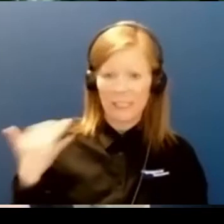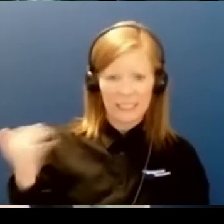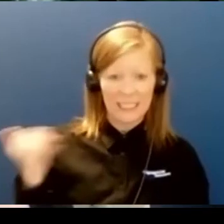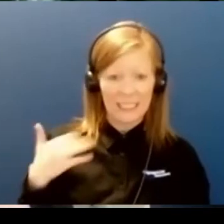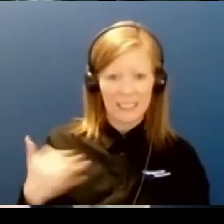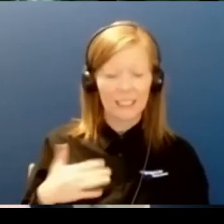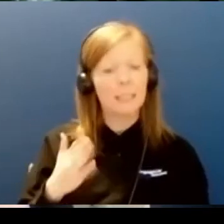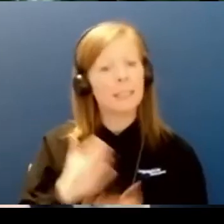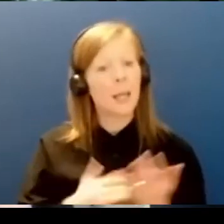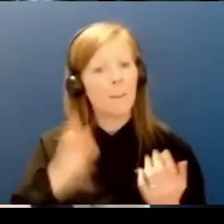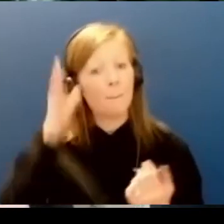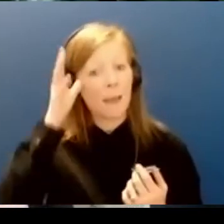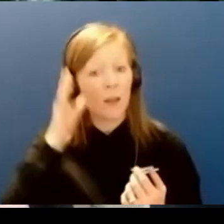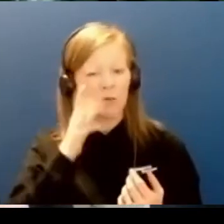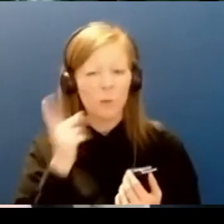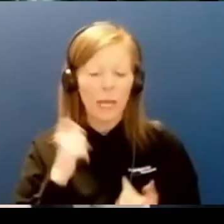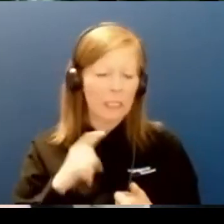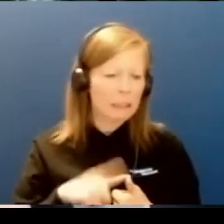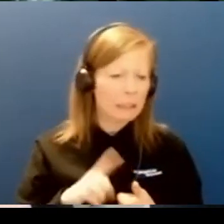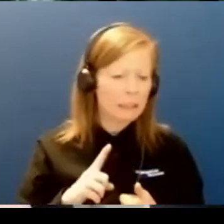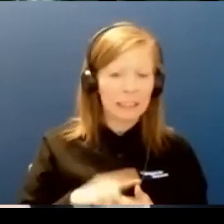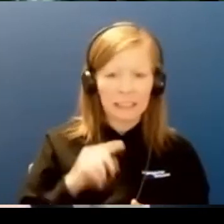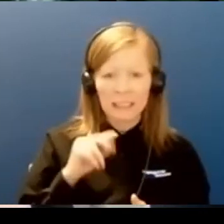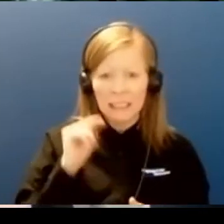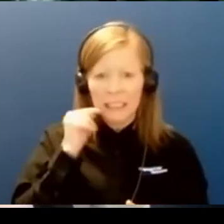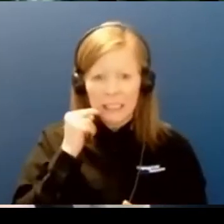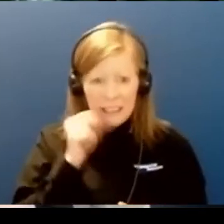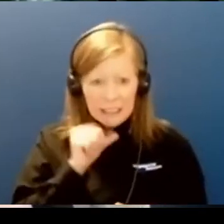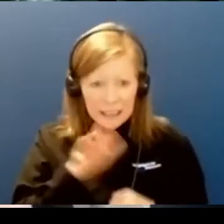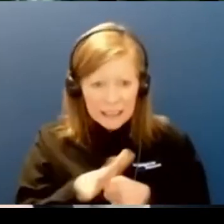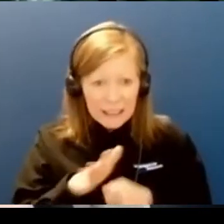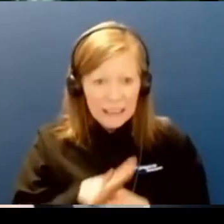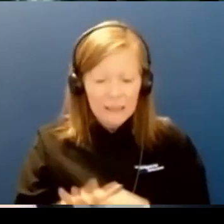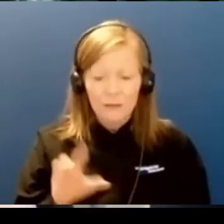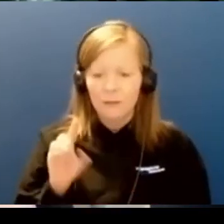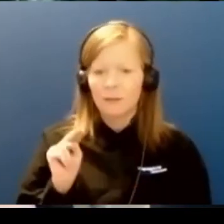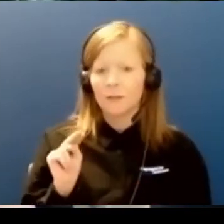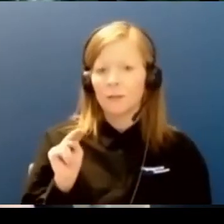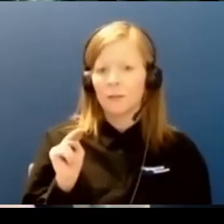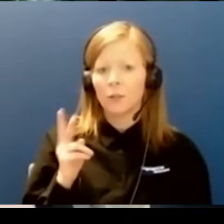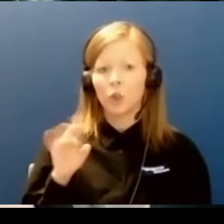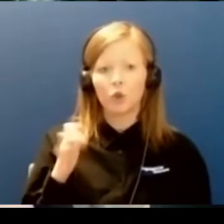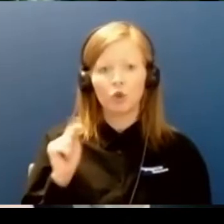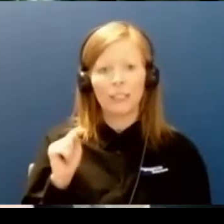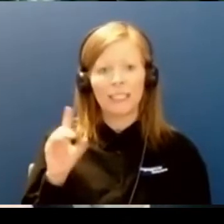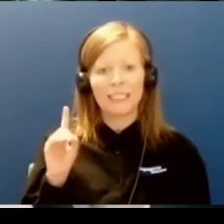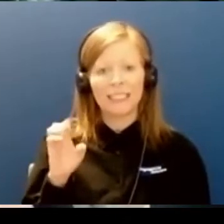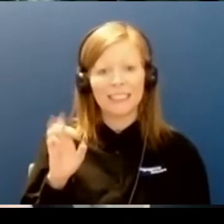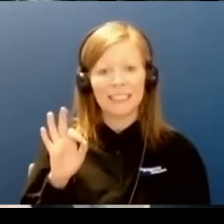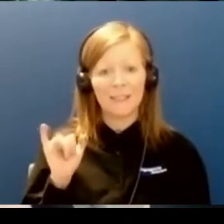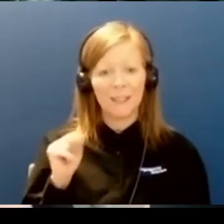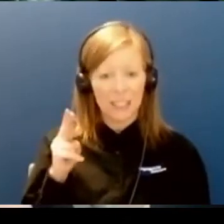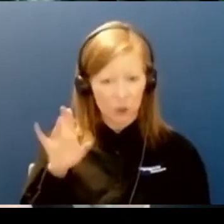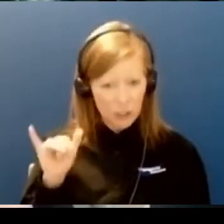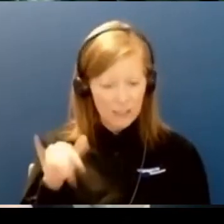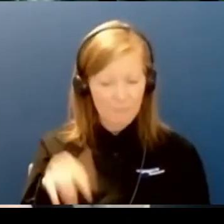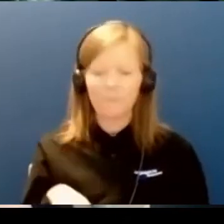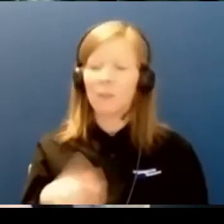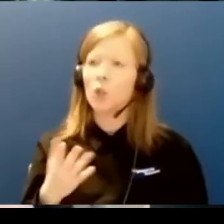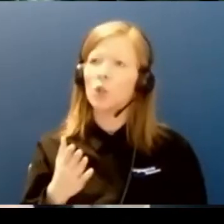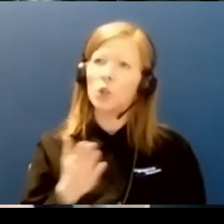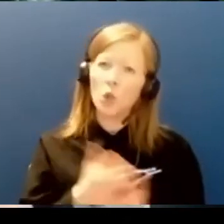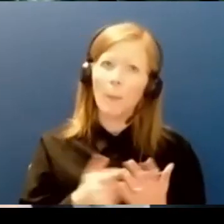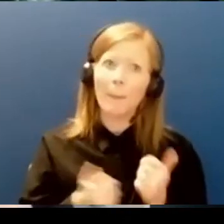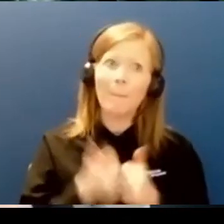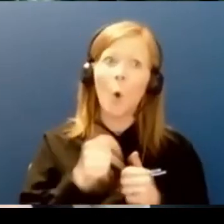parents were asking about like nutrient deficiencies and things like that. Some of the most important nutrients at